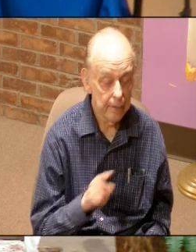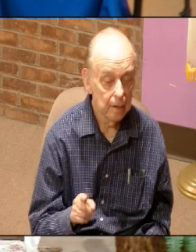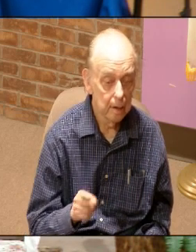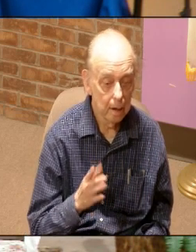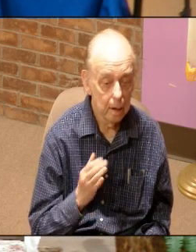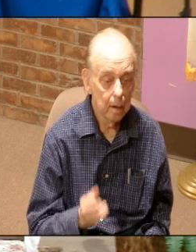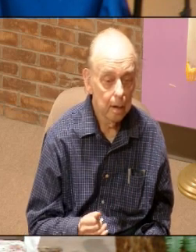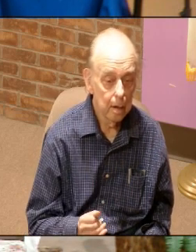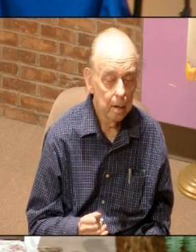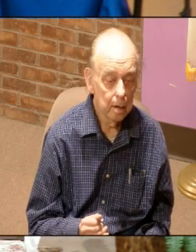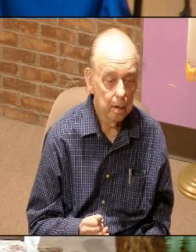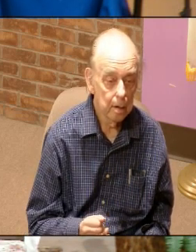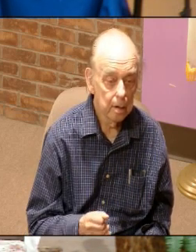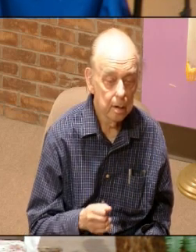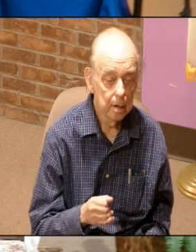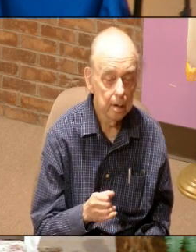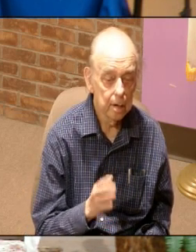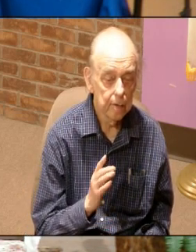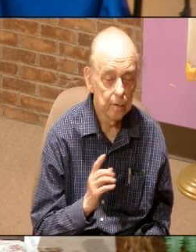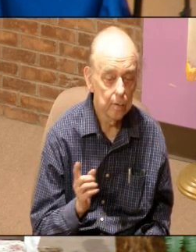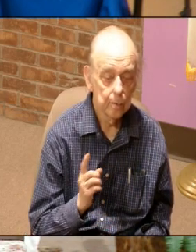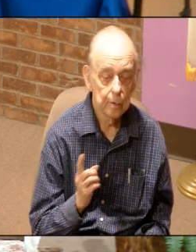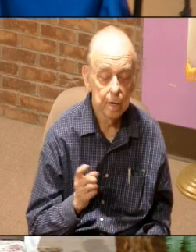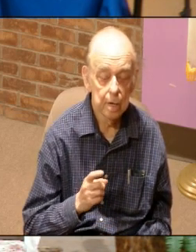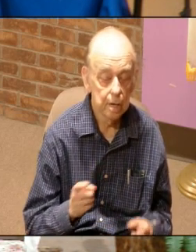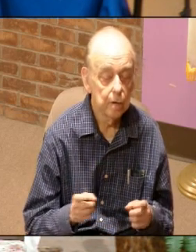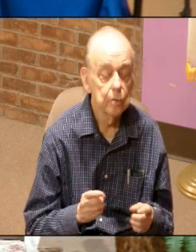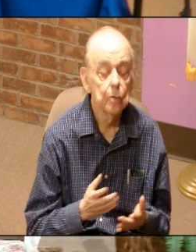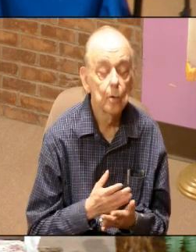because he's the only one that can control everything.